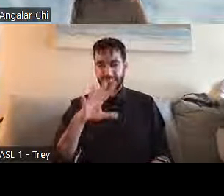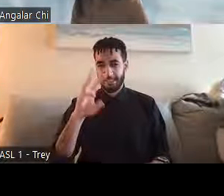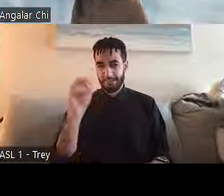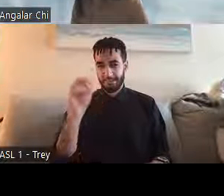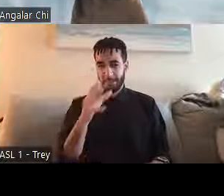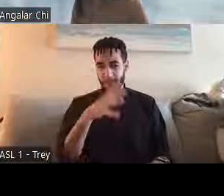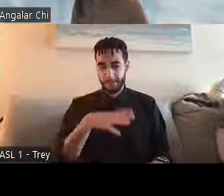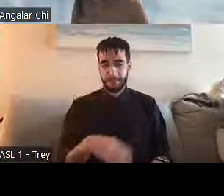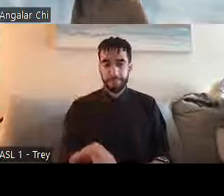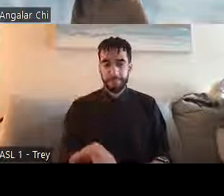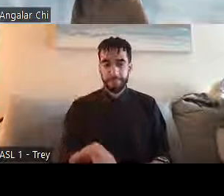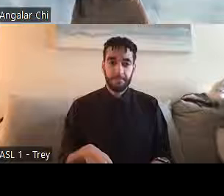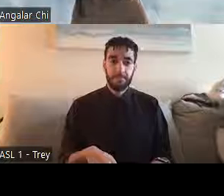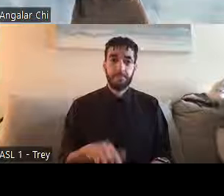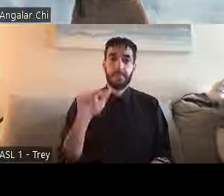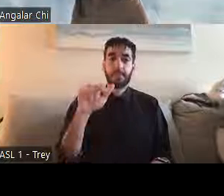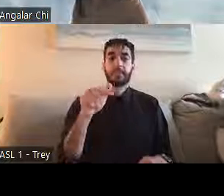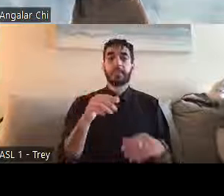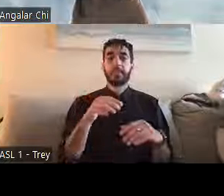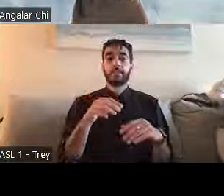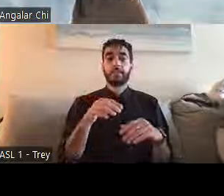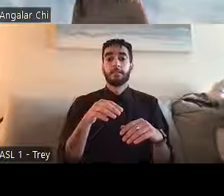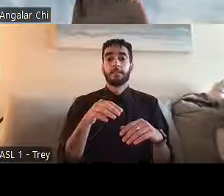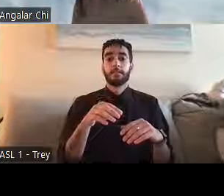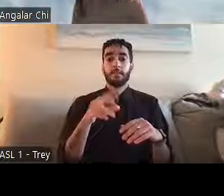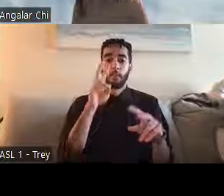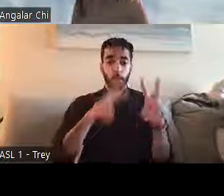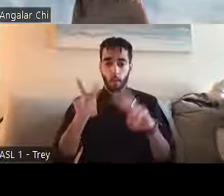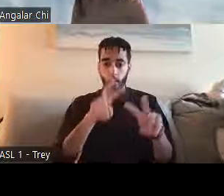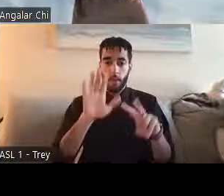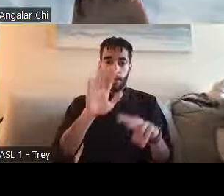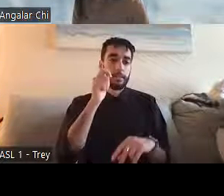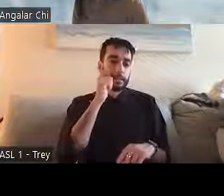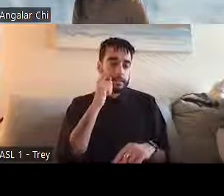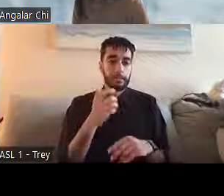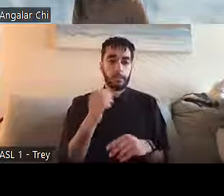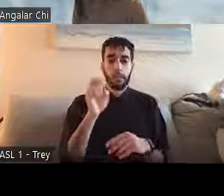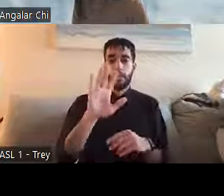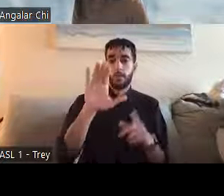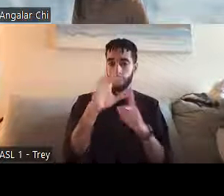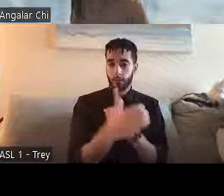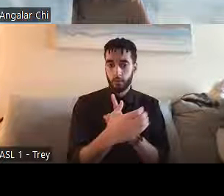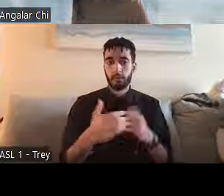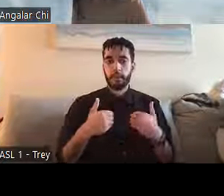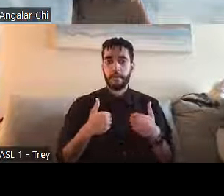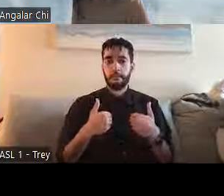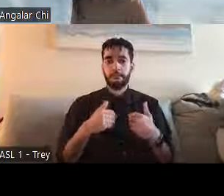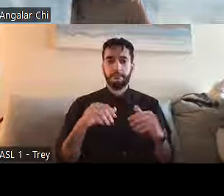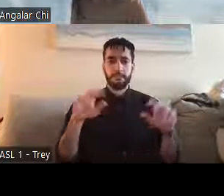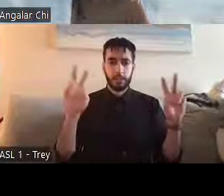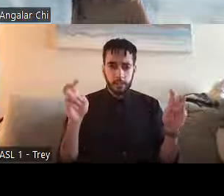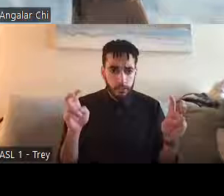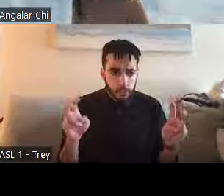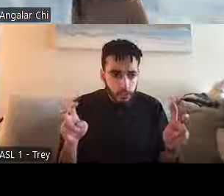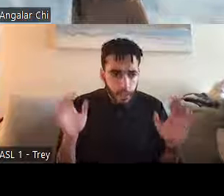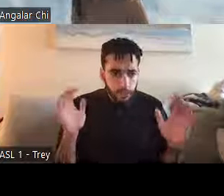On this slide, we are looking at caregivers by race and ethnicity. As we can see, this table has asterisks, and that indicates that the data